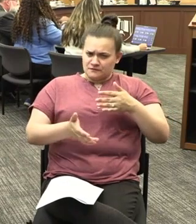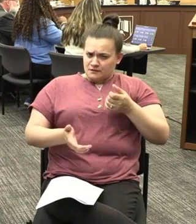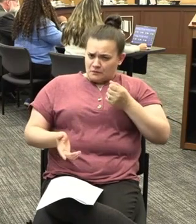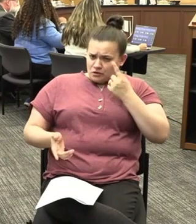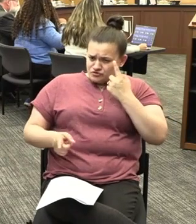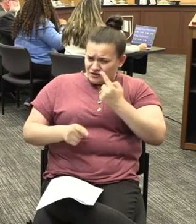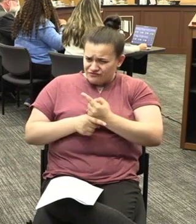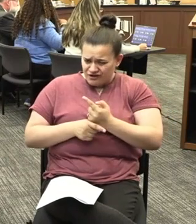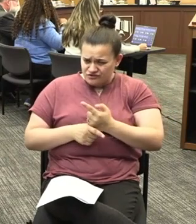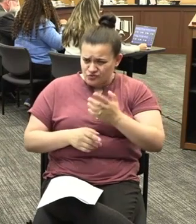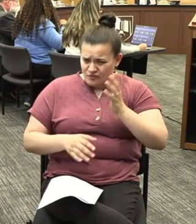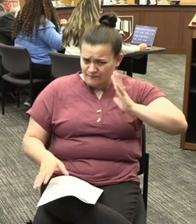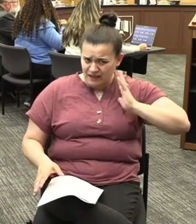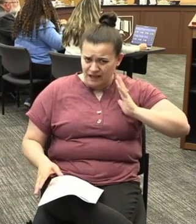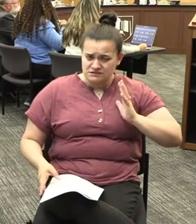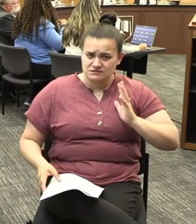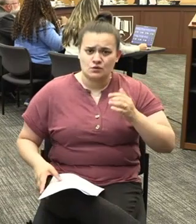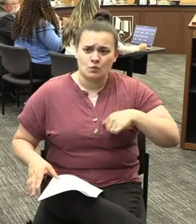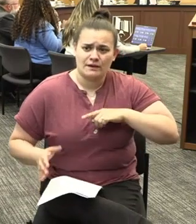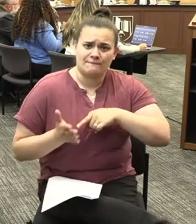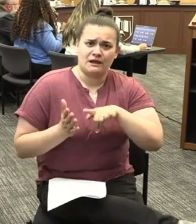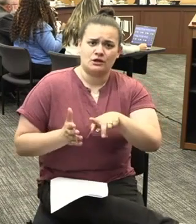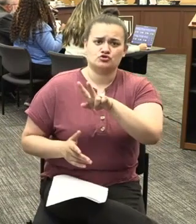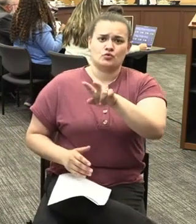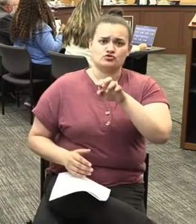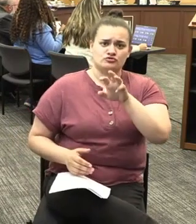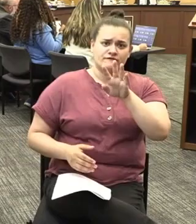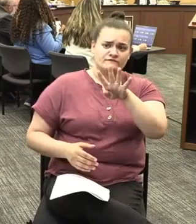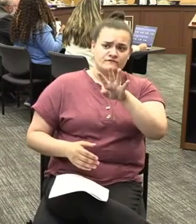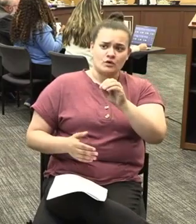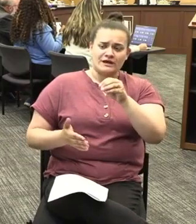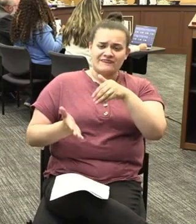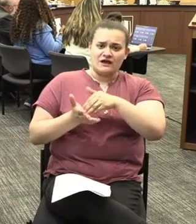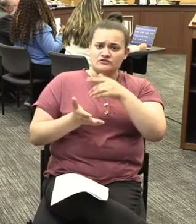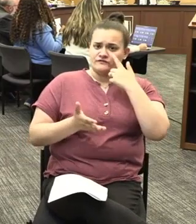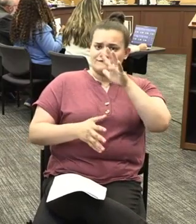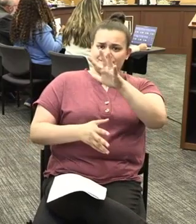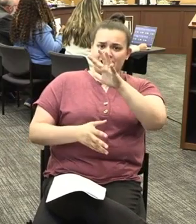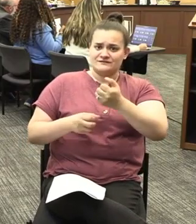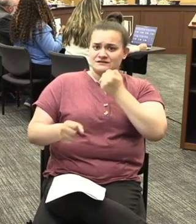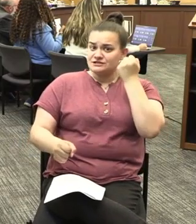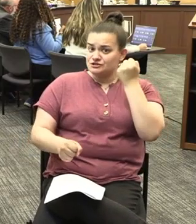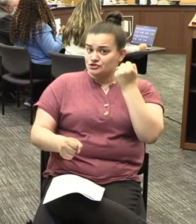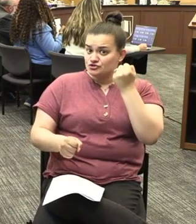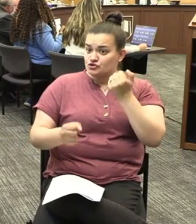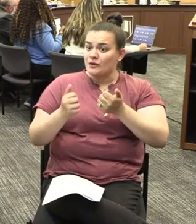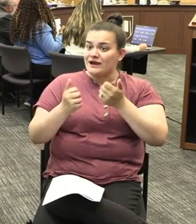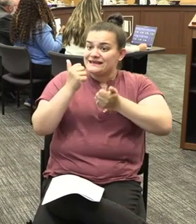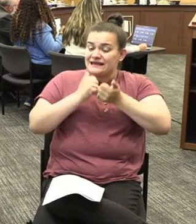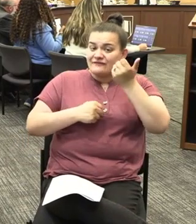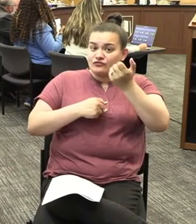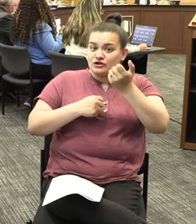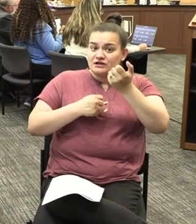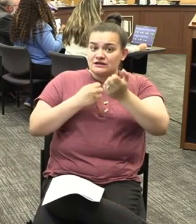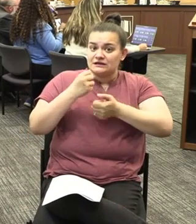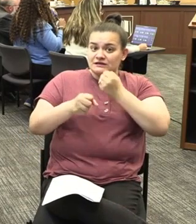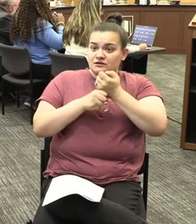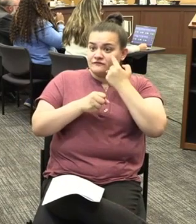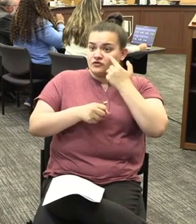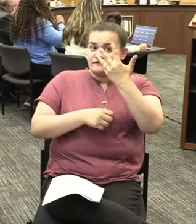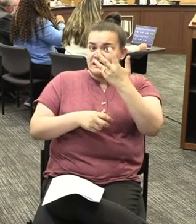this right? So in the past, we paid 240,000 for 5 each year times 5 for 5